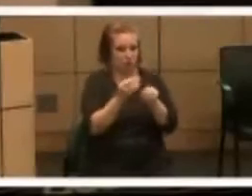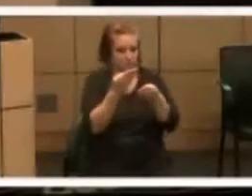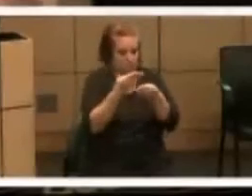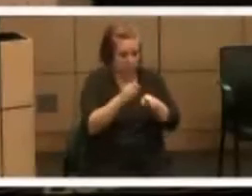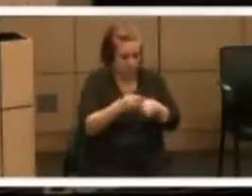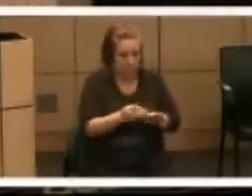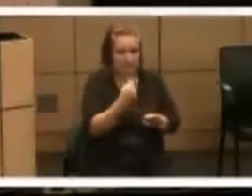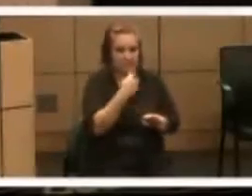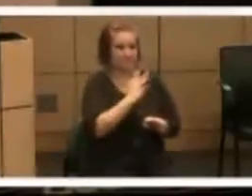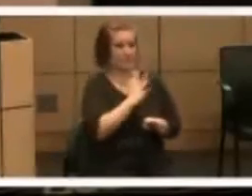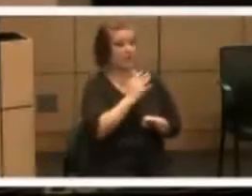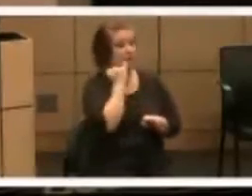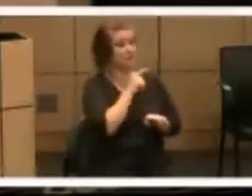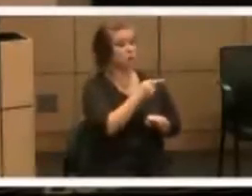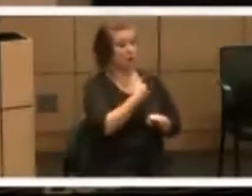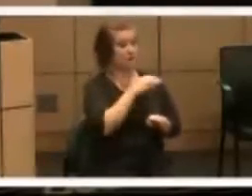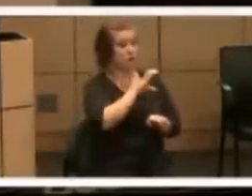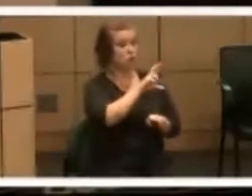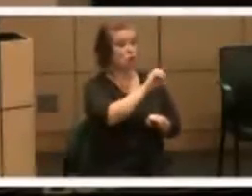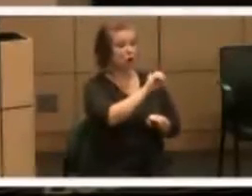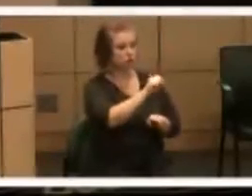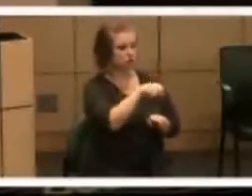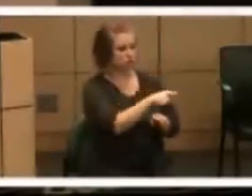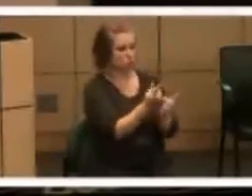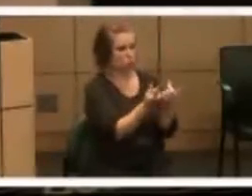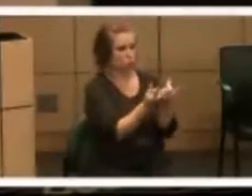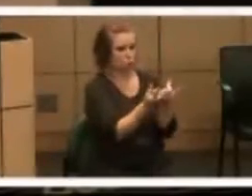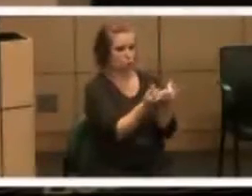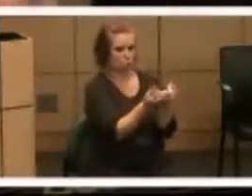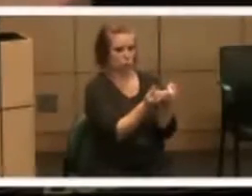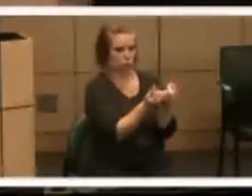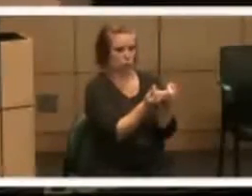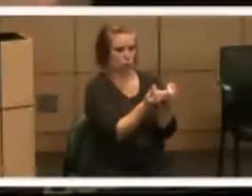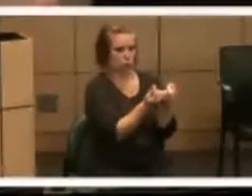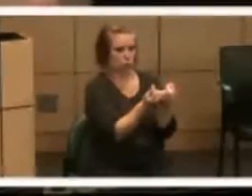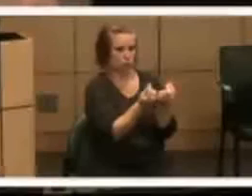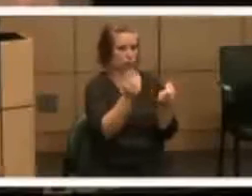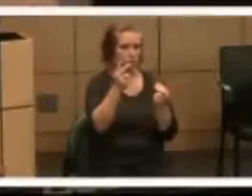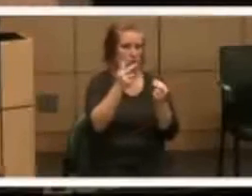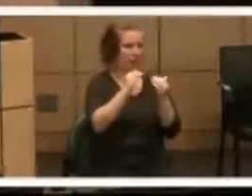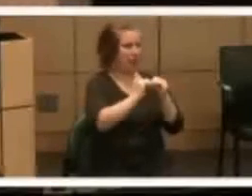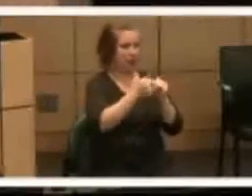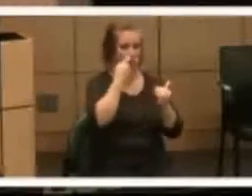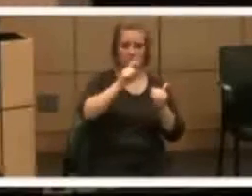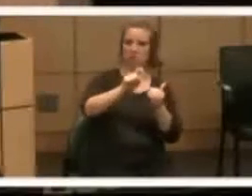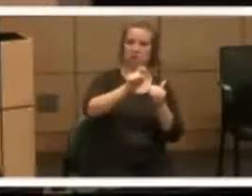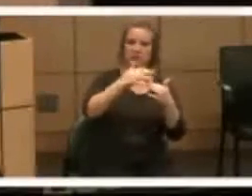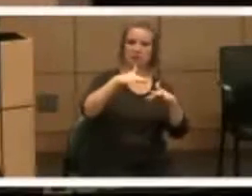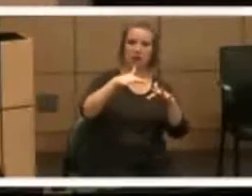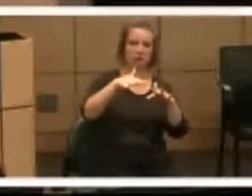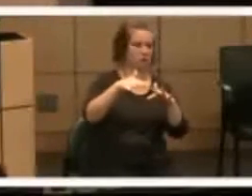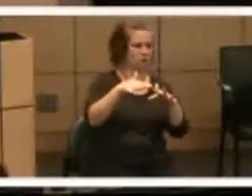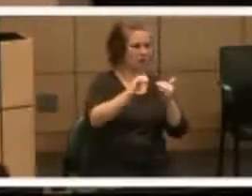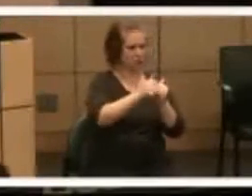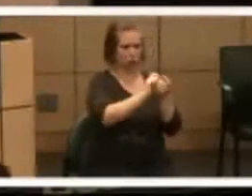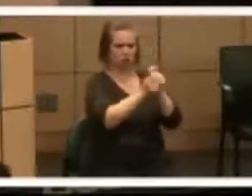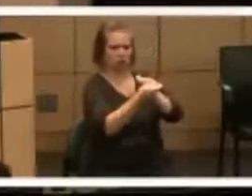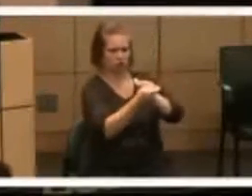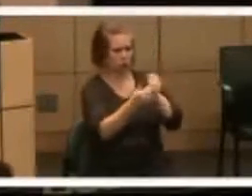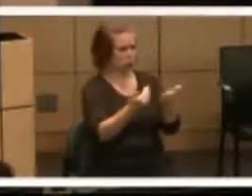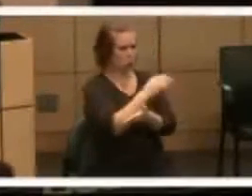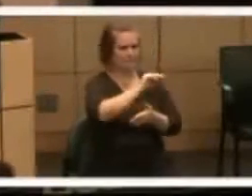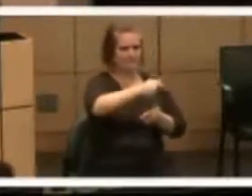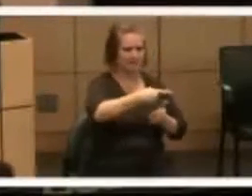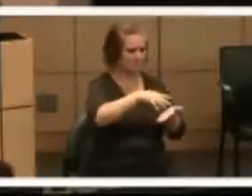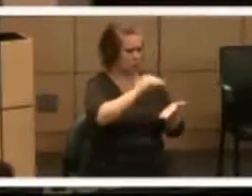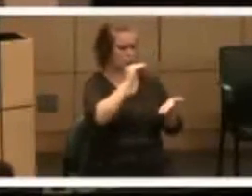so if you have a cross hearing aid, what have you done now to the cues that you might use to localize sound? And can you learn that new map? Can you learn that new